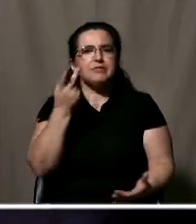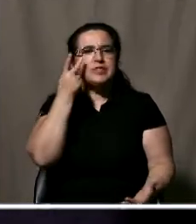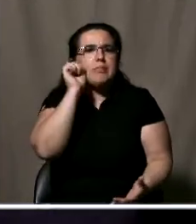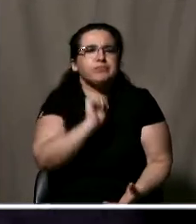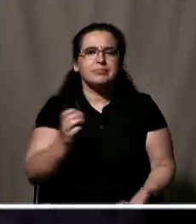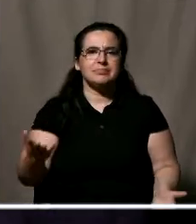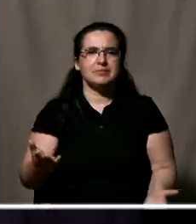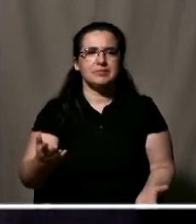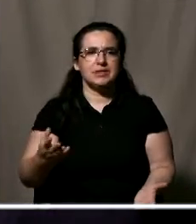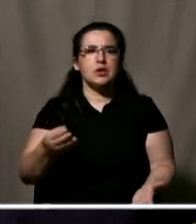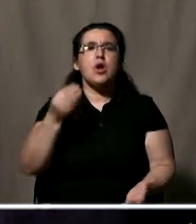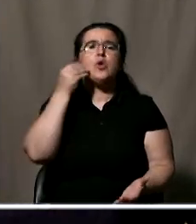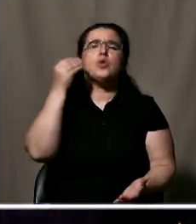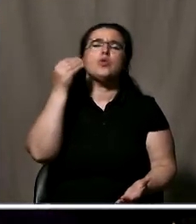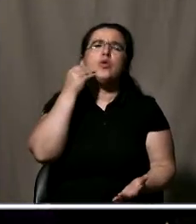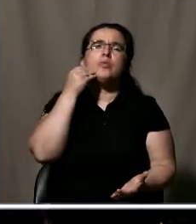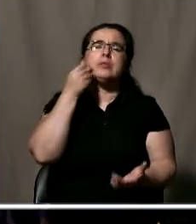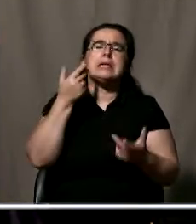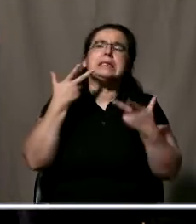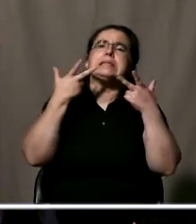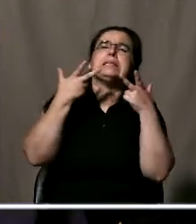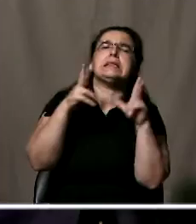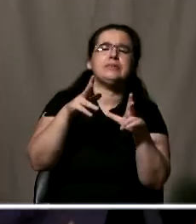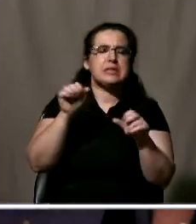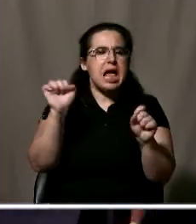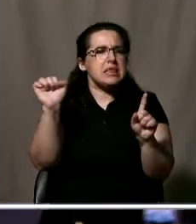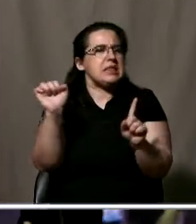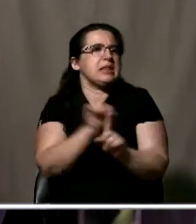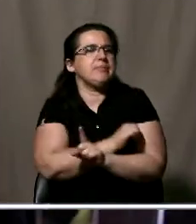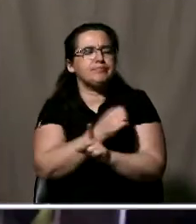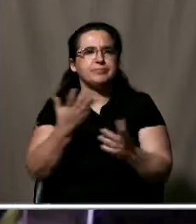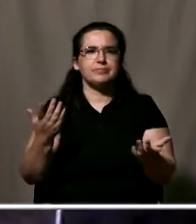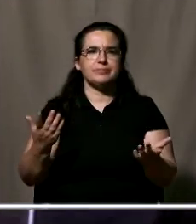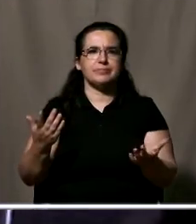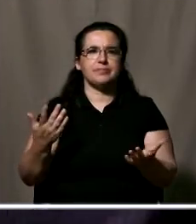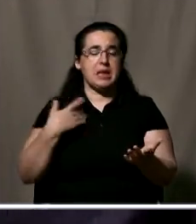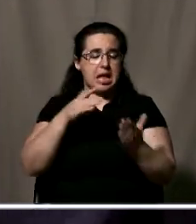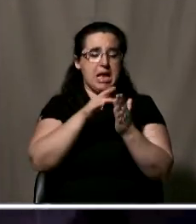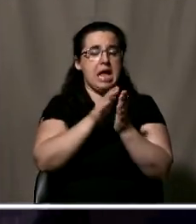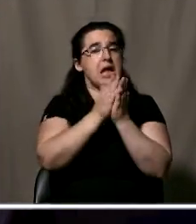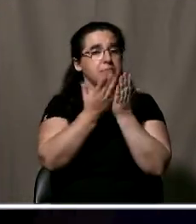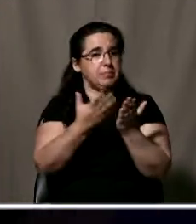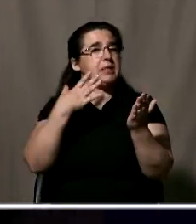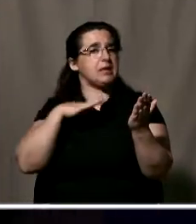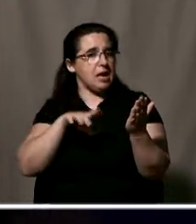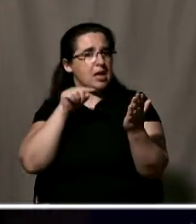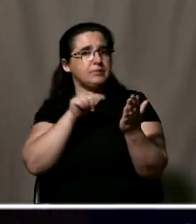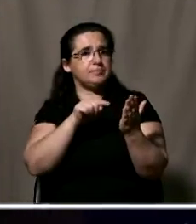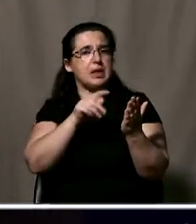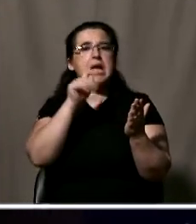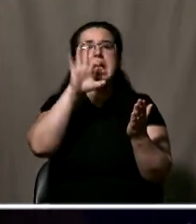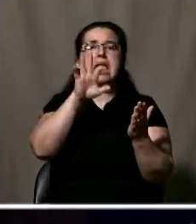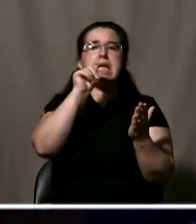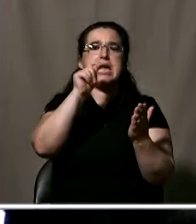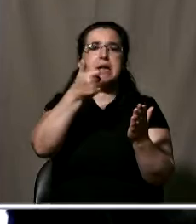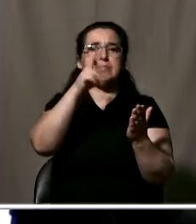freedom from guilt? Como é que podemos viver uma vida livre da culpa? The Bible helps us to understand. A Bíblia quer que nós entendamos. Hebrews, the 12th